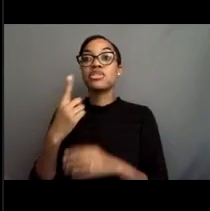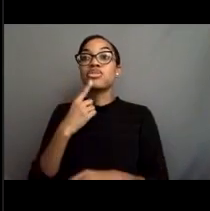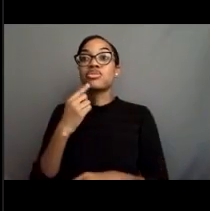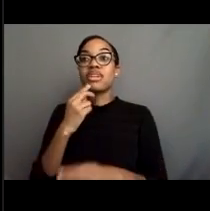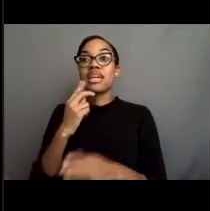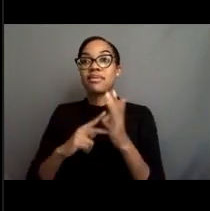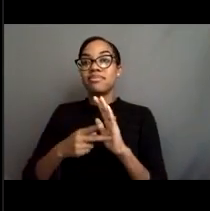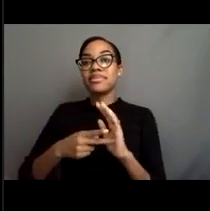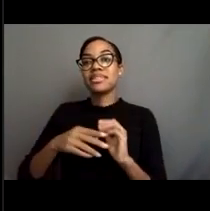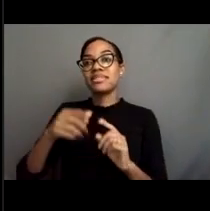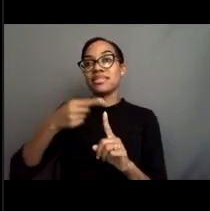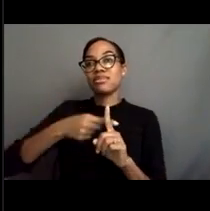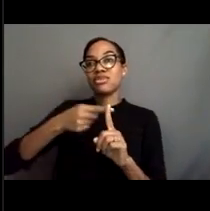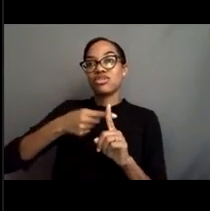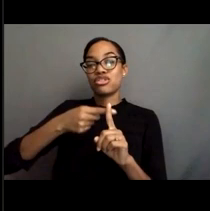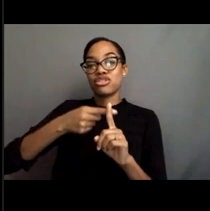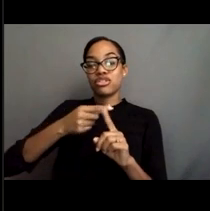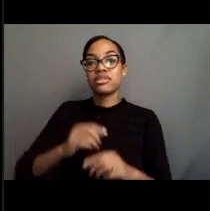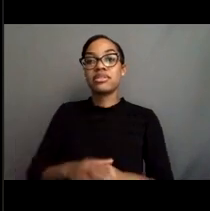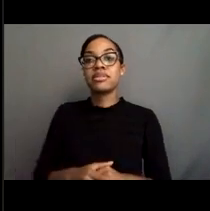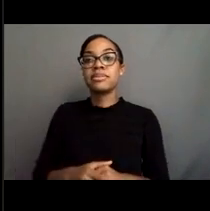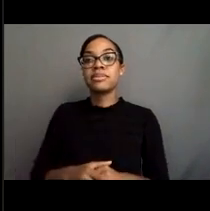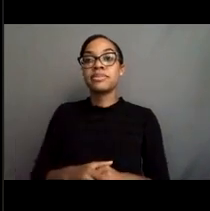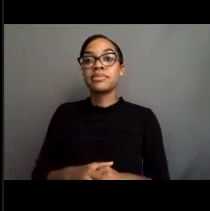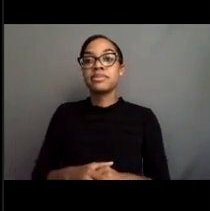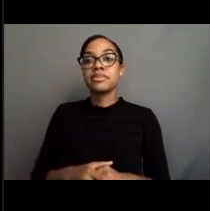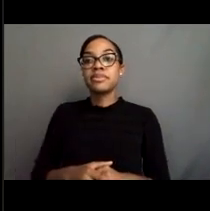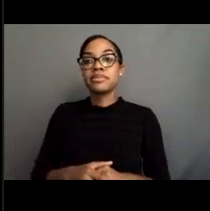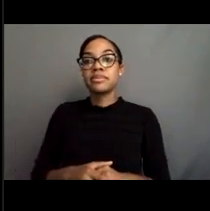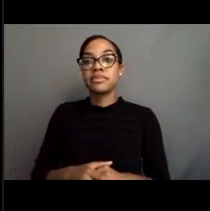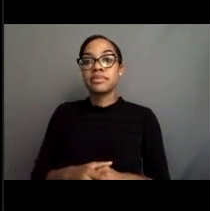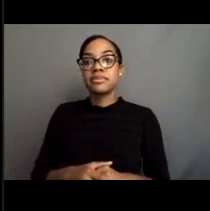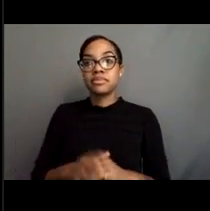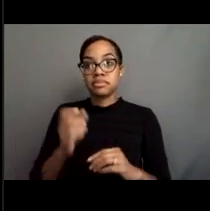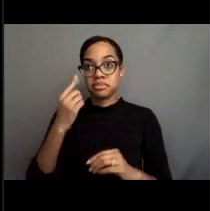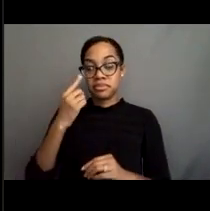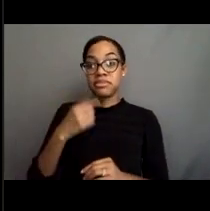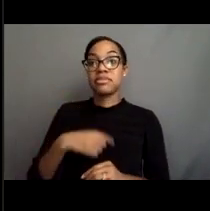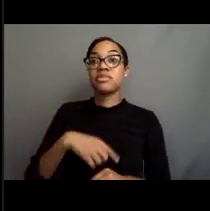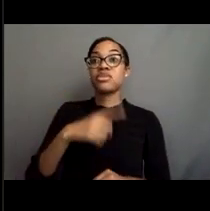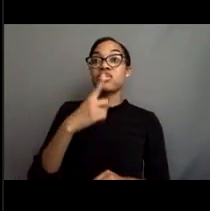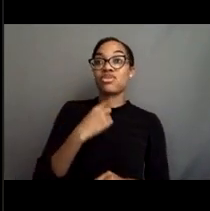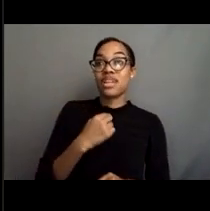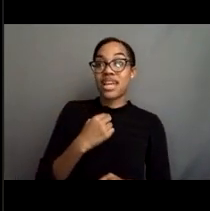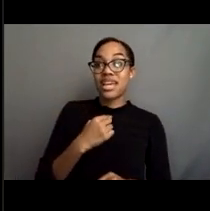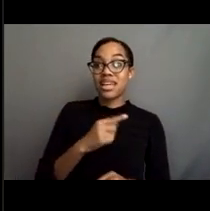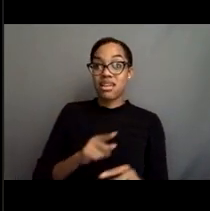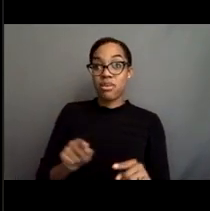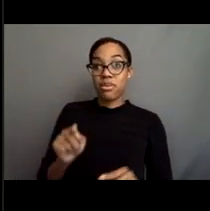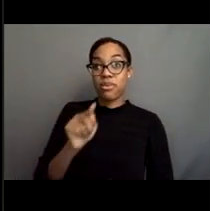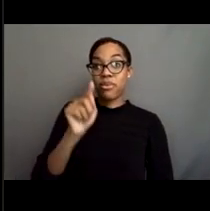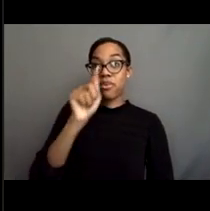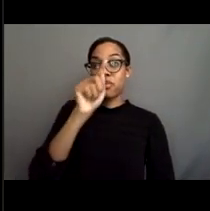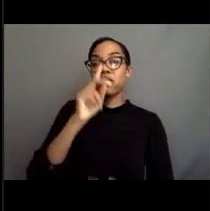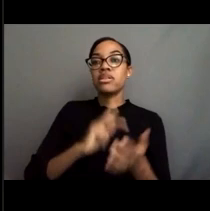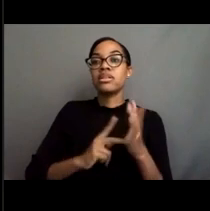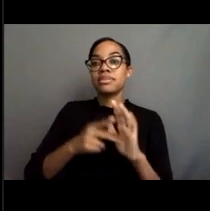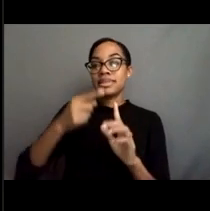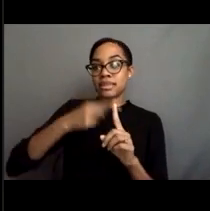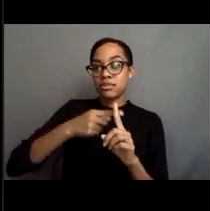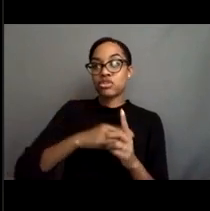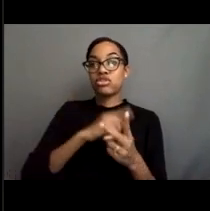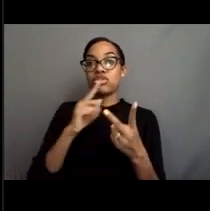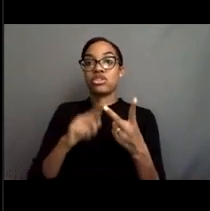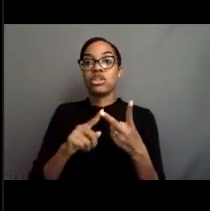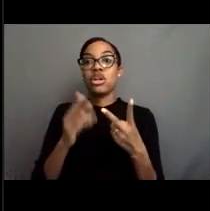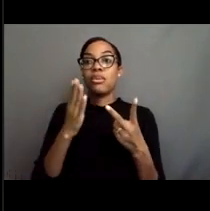is. The blue line is the moisture. So the red is temperature, the blue is moisture. And we call that the dew point. So